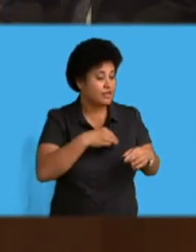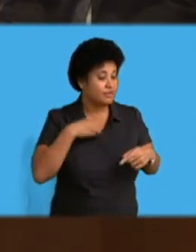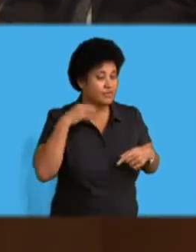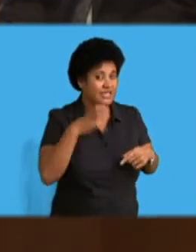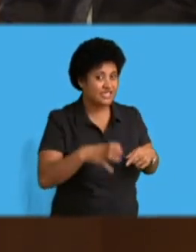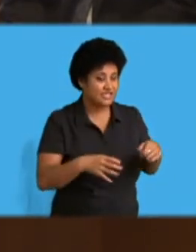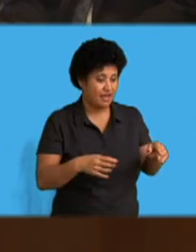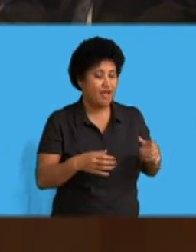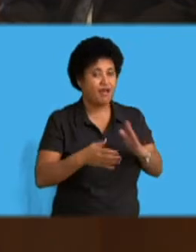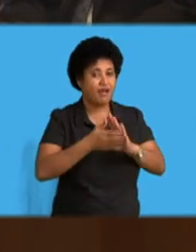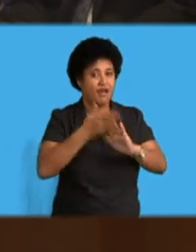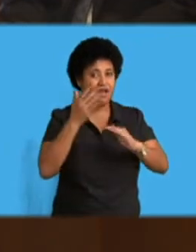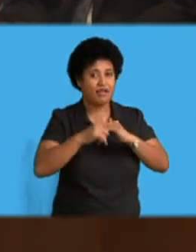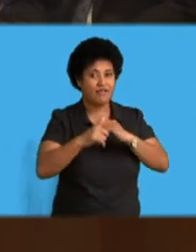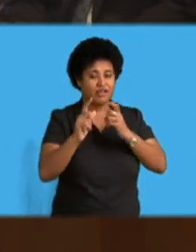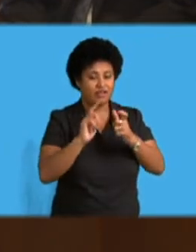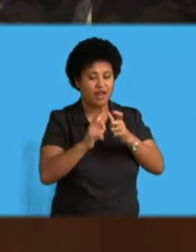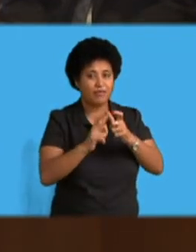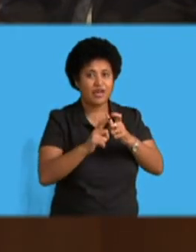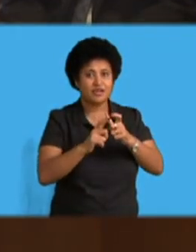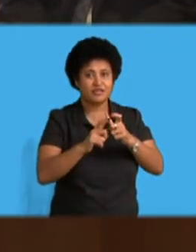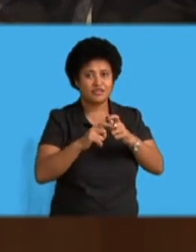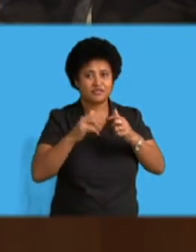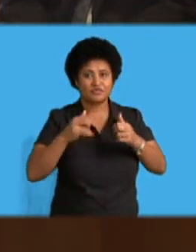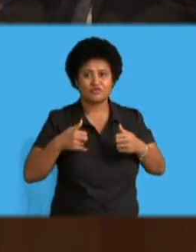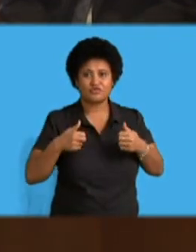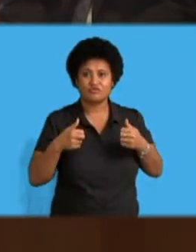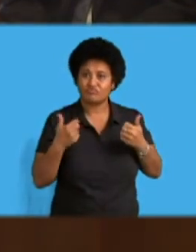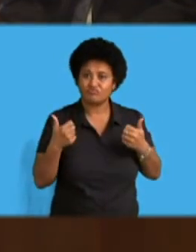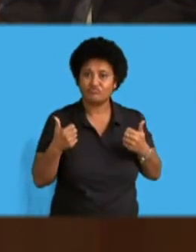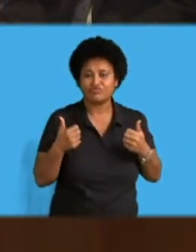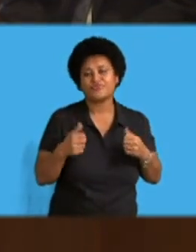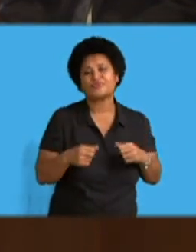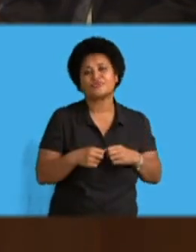climate champion, and Ambassador Nazar Shamim Khan, the Chief Negotiator.